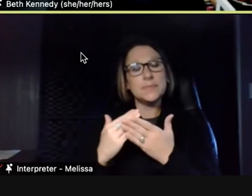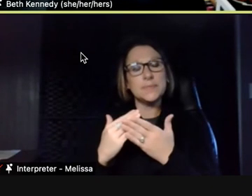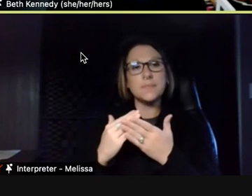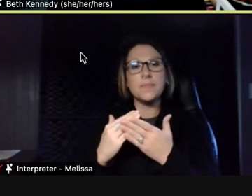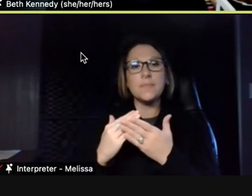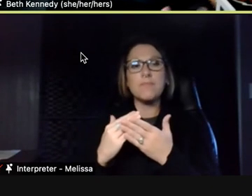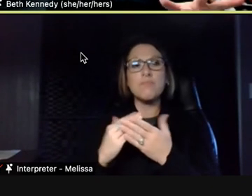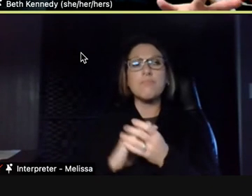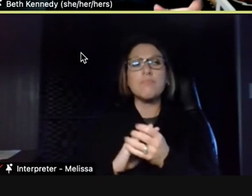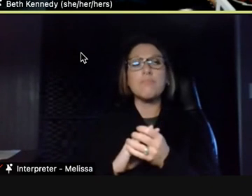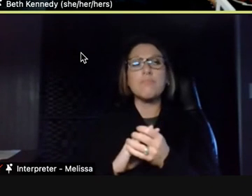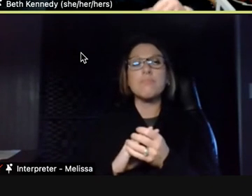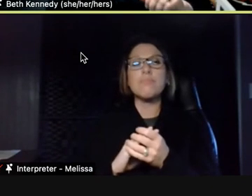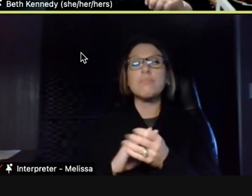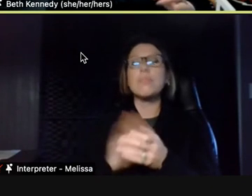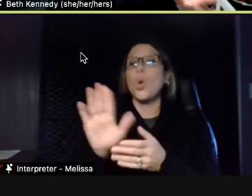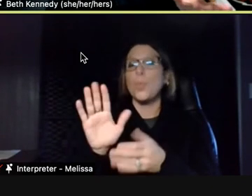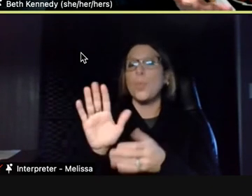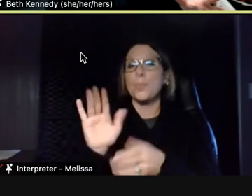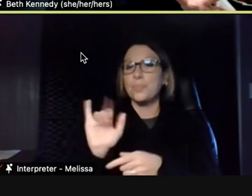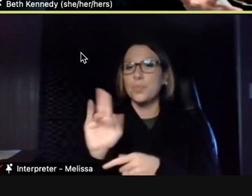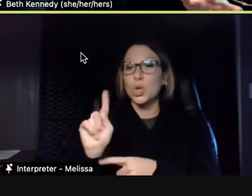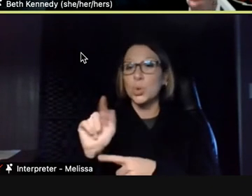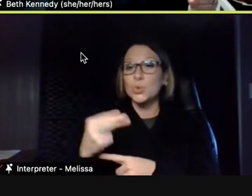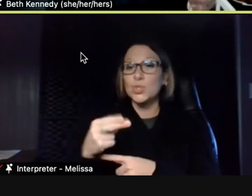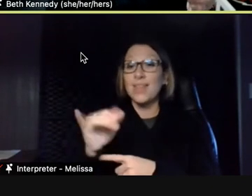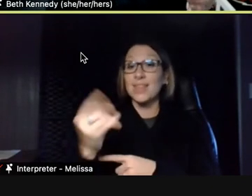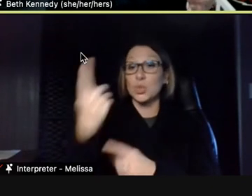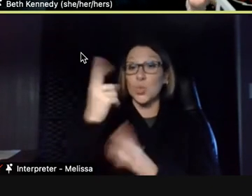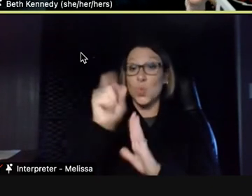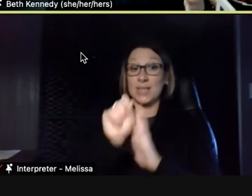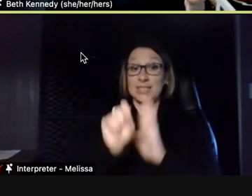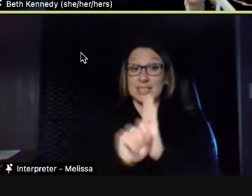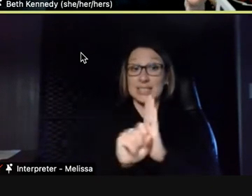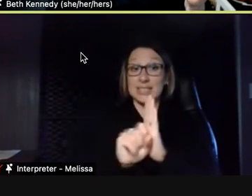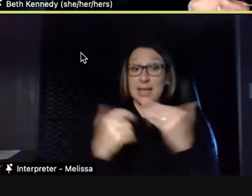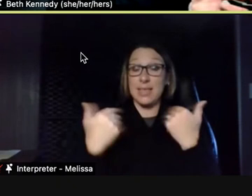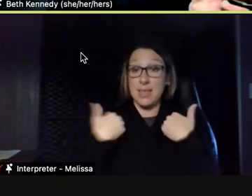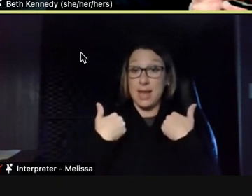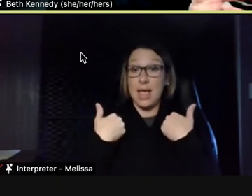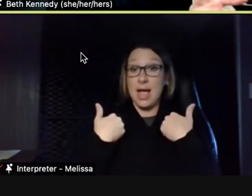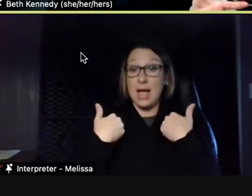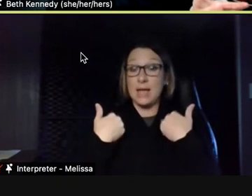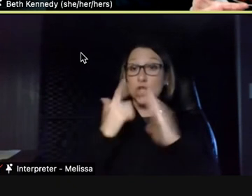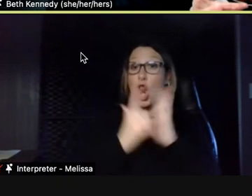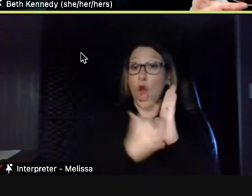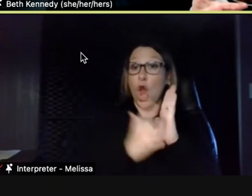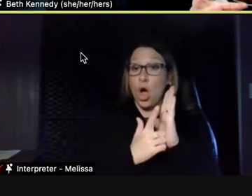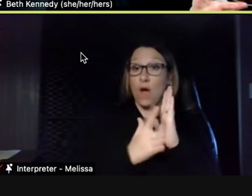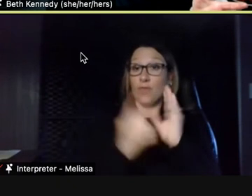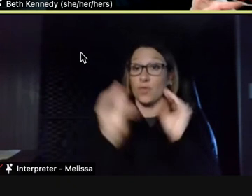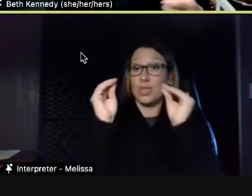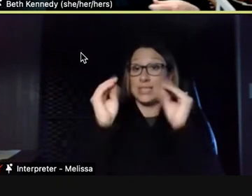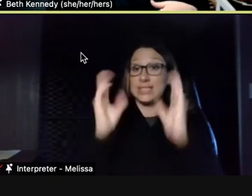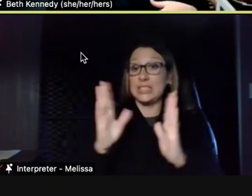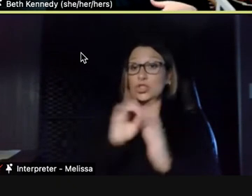Then we have, in Utah, that's the one state that also has a law for teacher of the